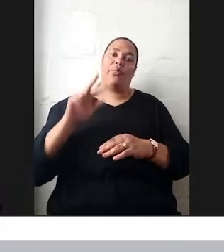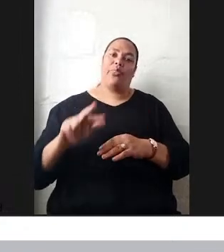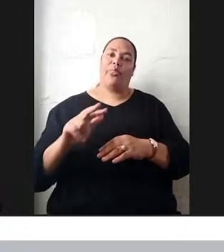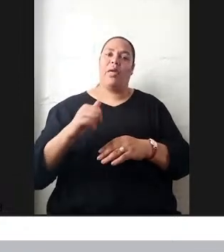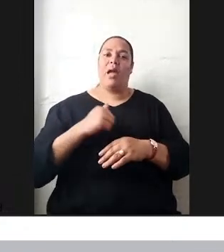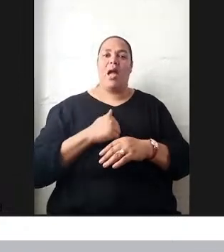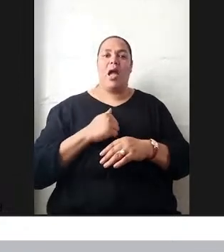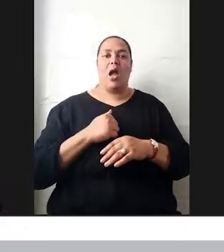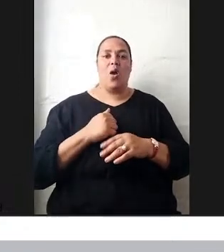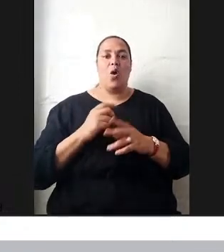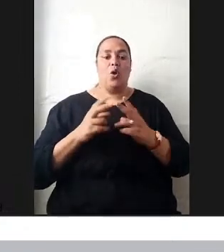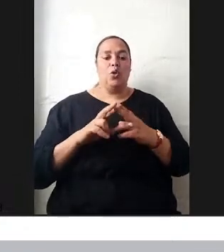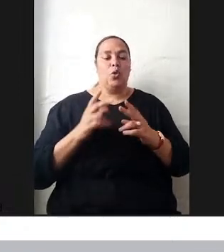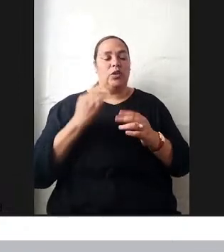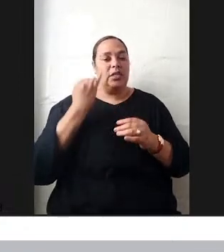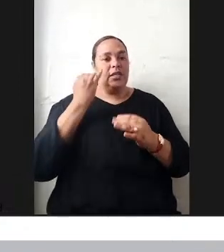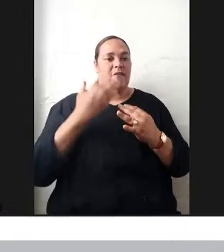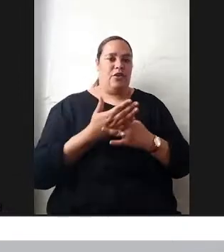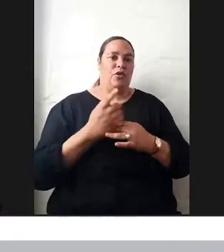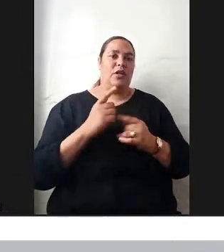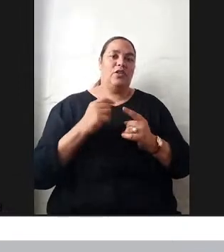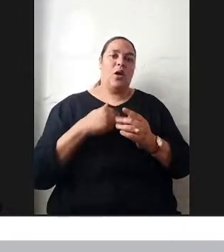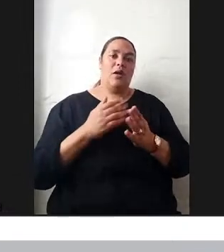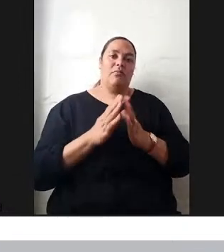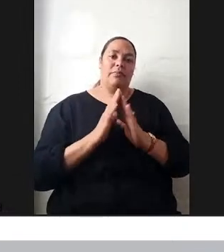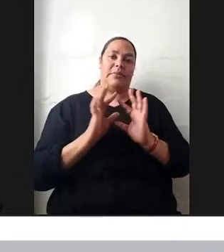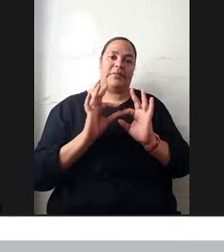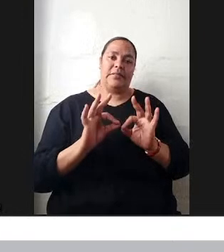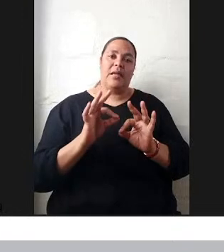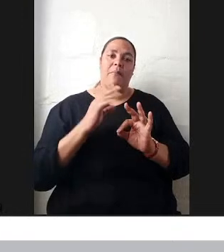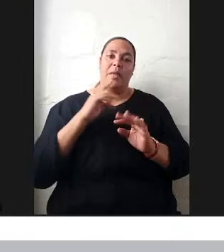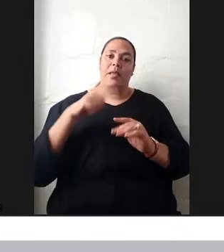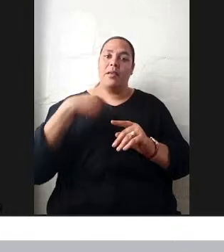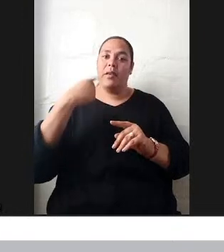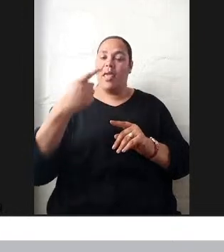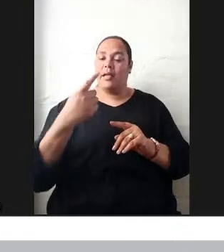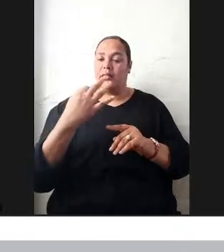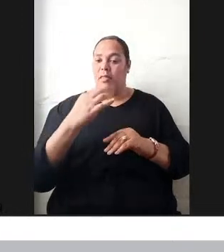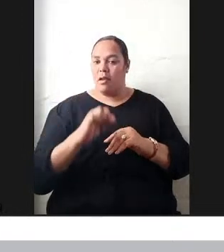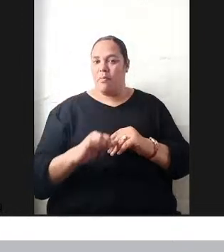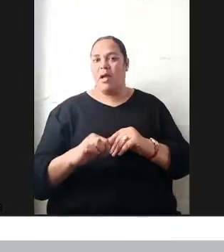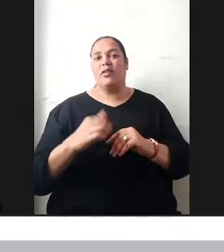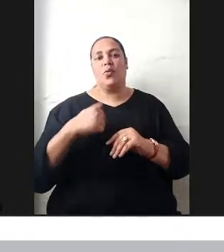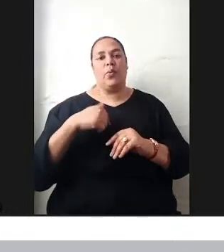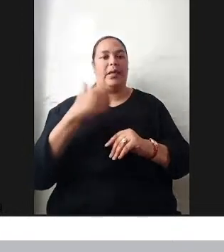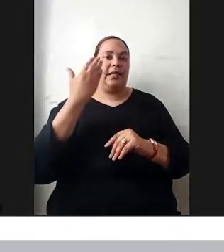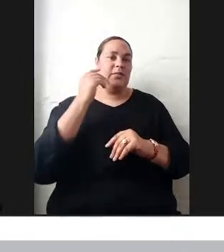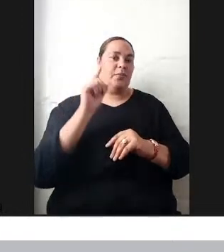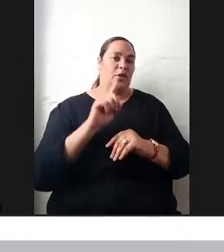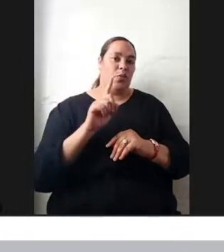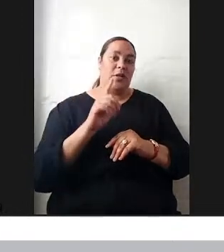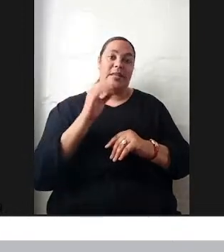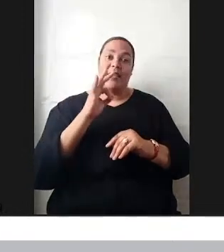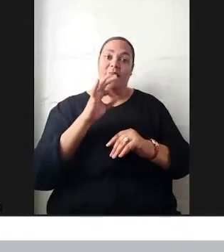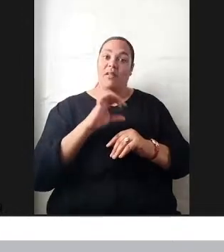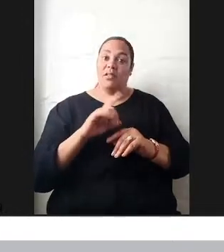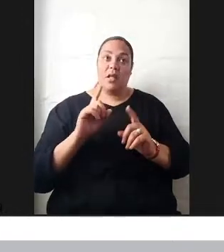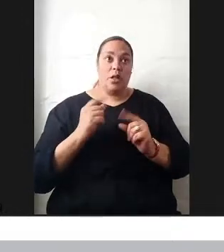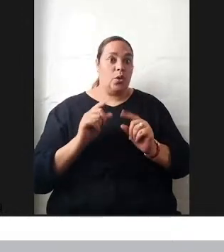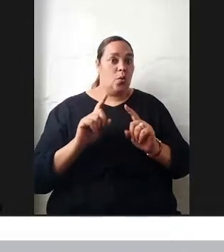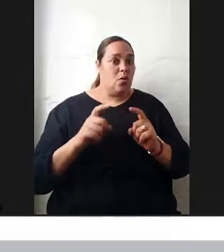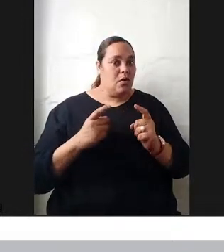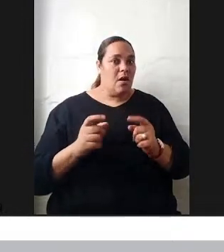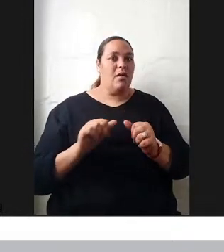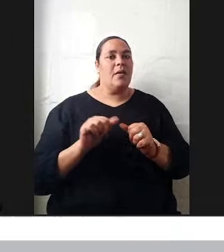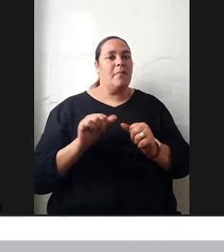and intervention. So I am pleading with this that in the next quarter, one would be expecting, if it still can't be done, it's better when it is